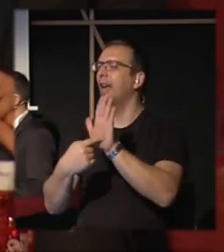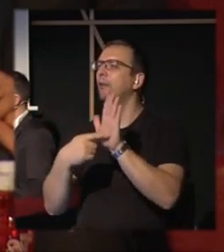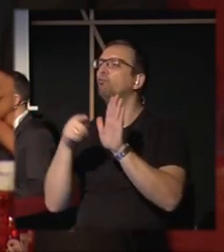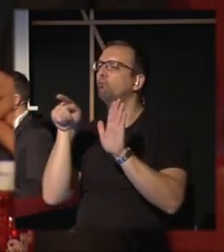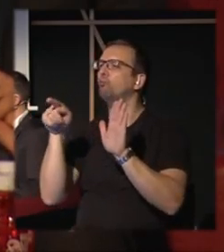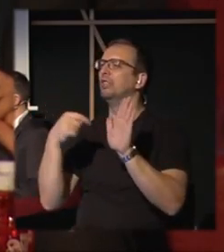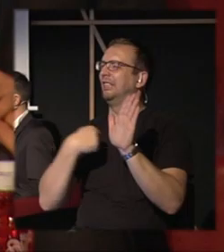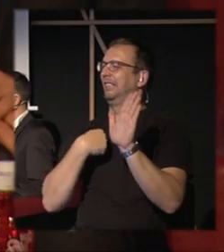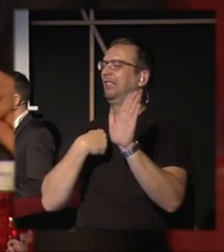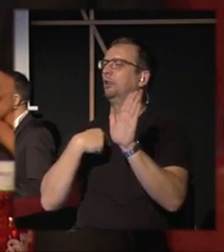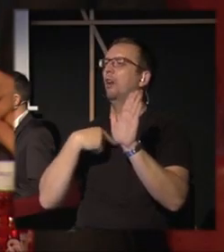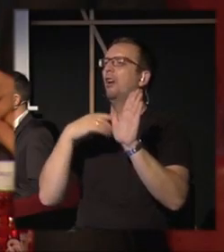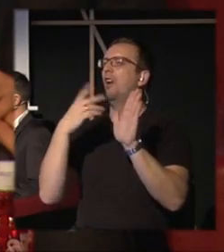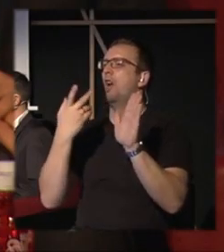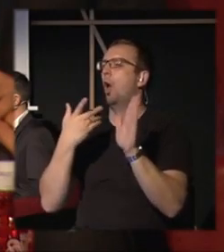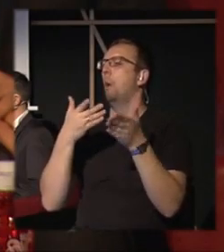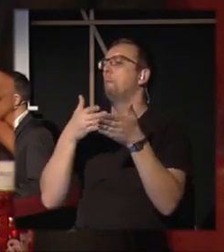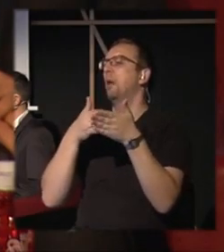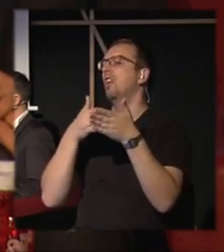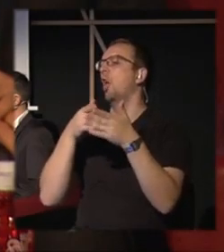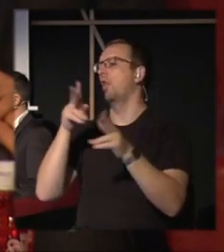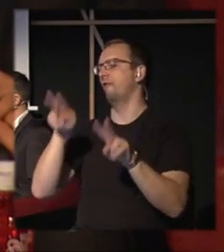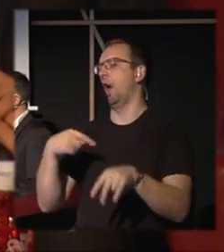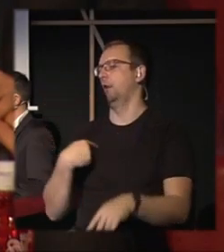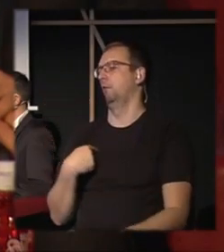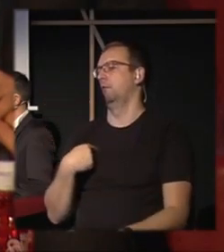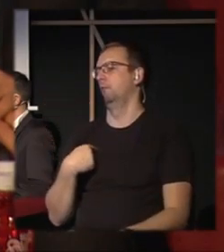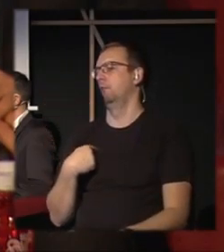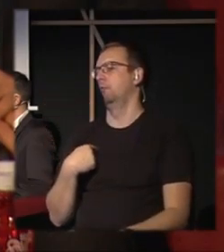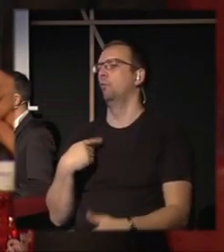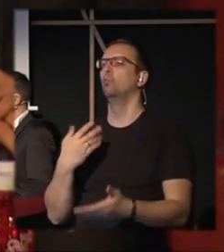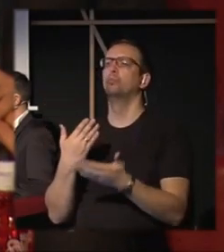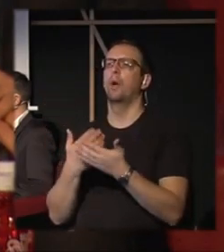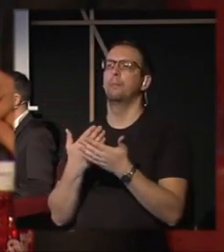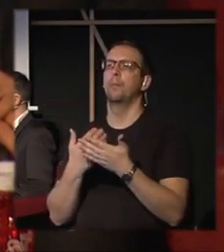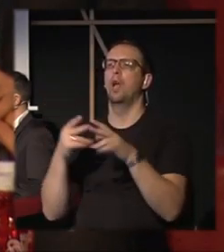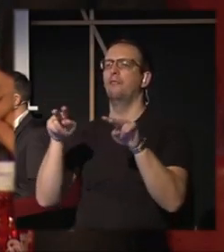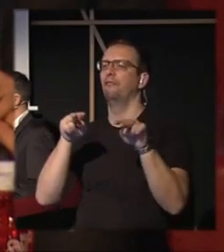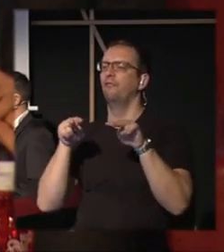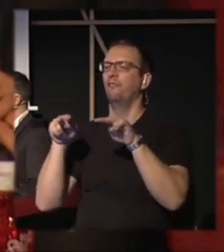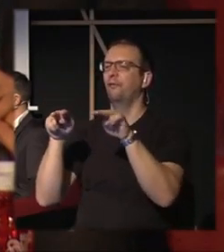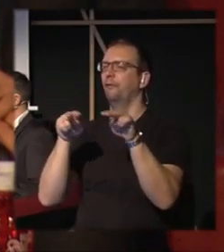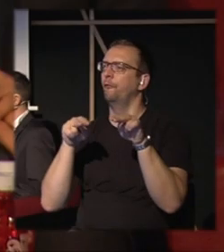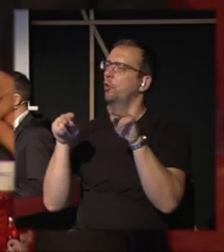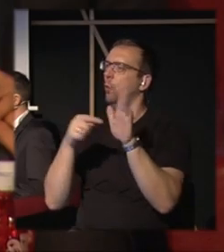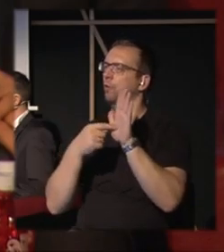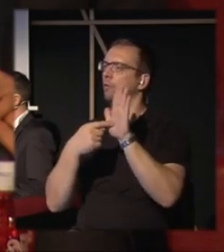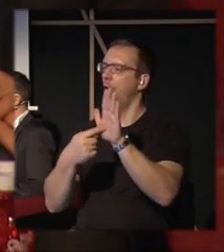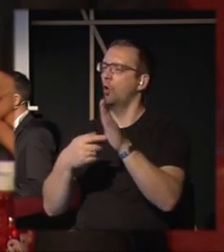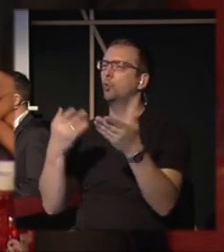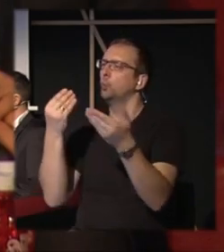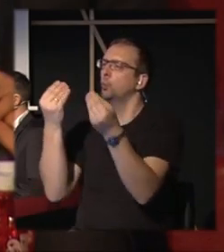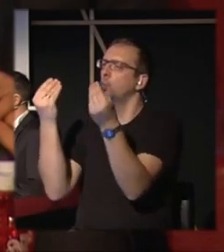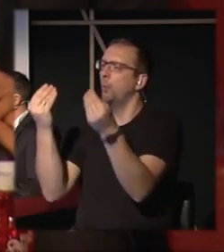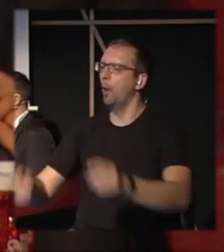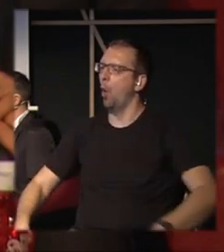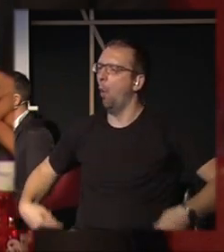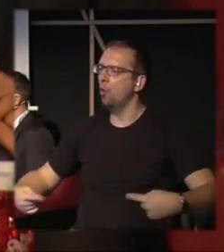disabled person, in my case, that is a wheelchair user, can go to the stadium, and how can this person get